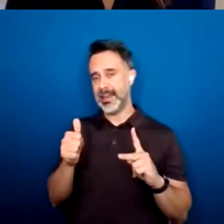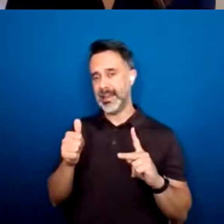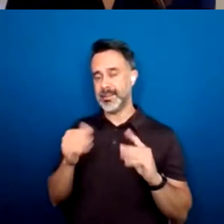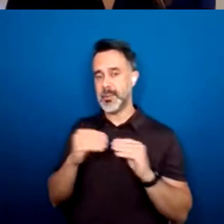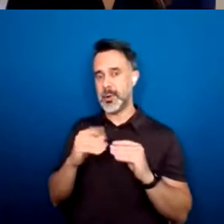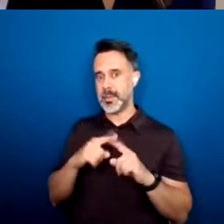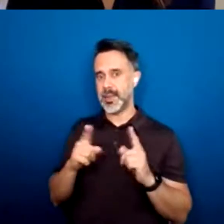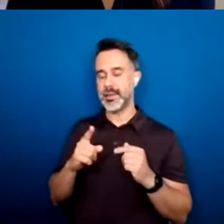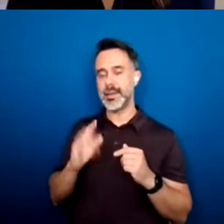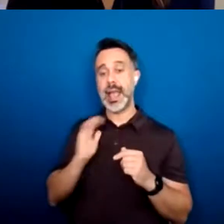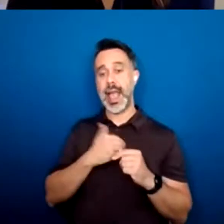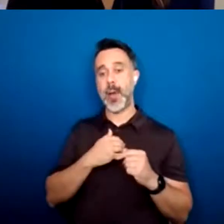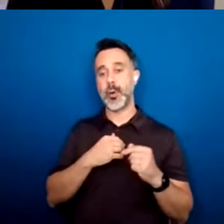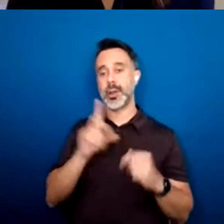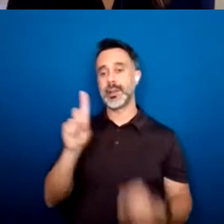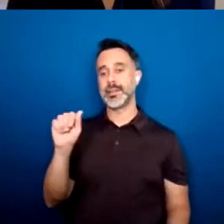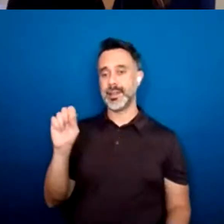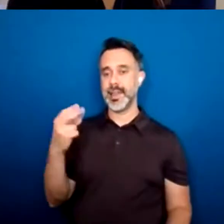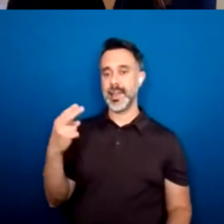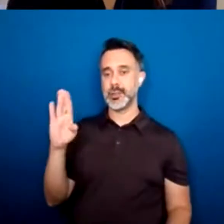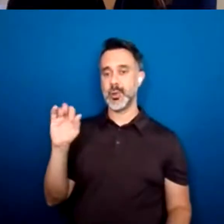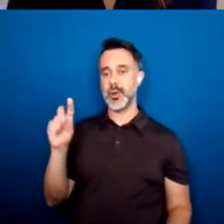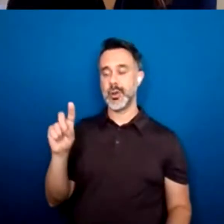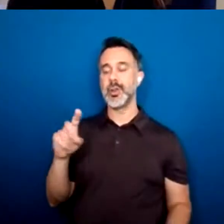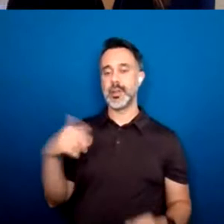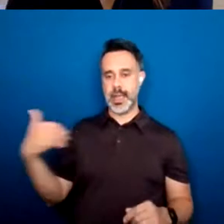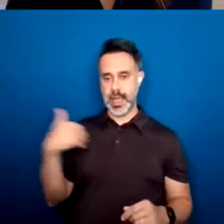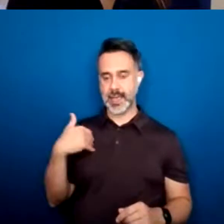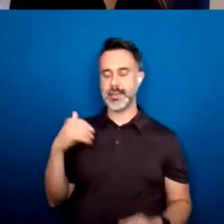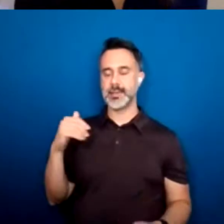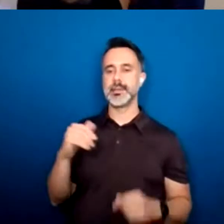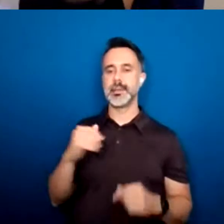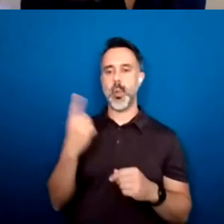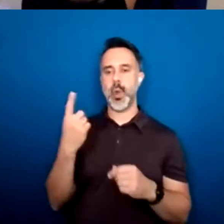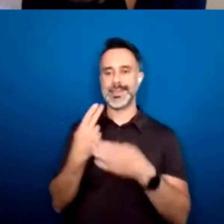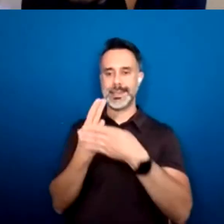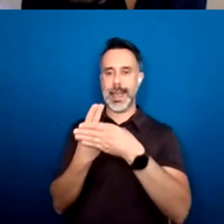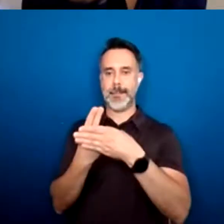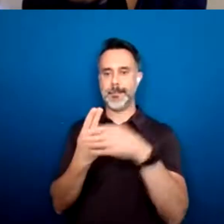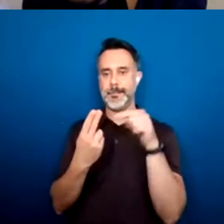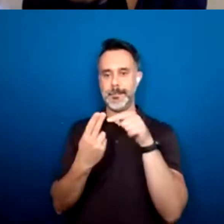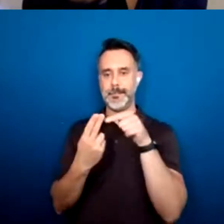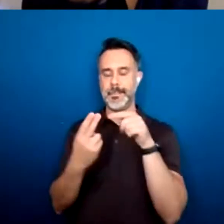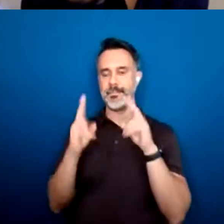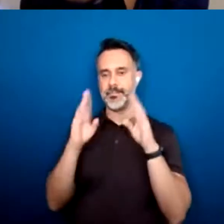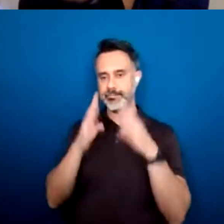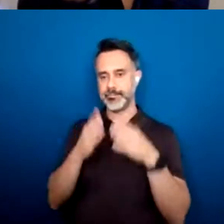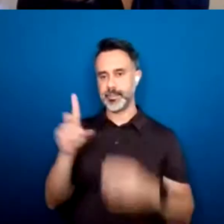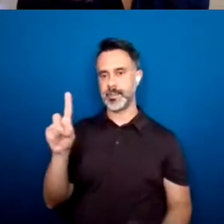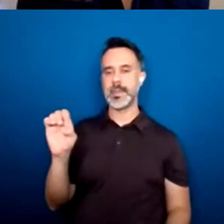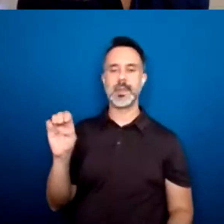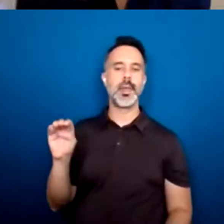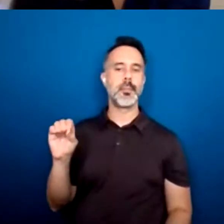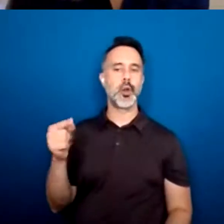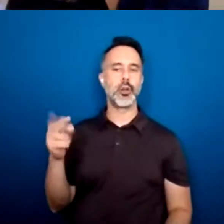dashboard does have a demographic tab that will give you information on cases by